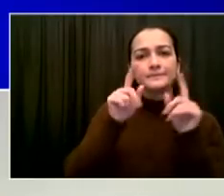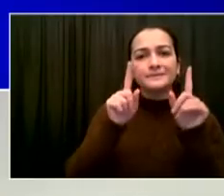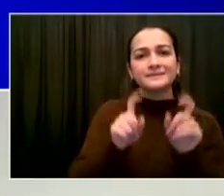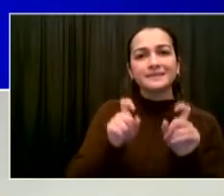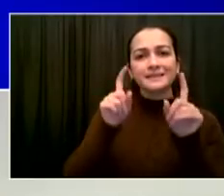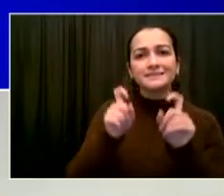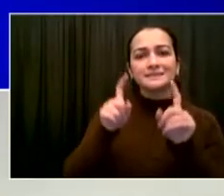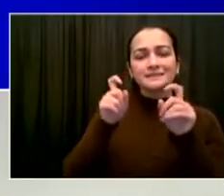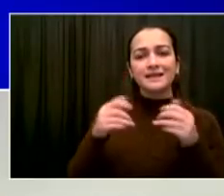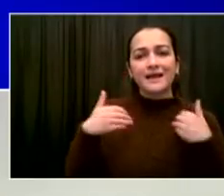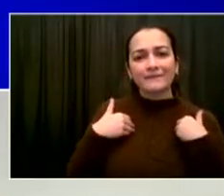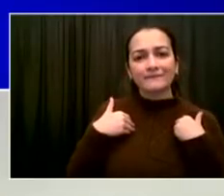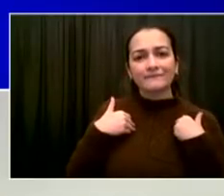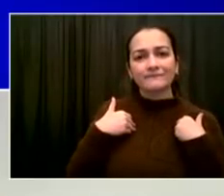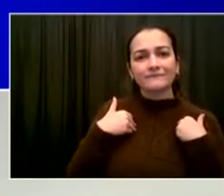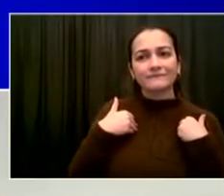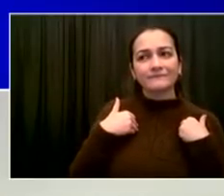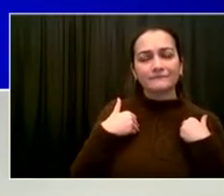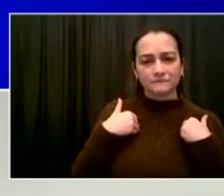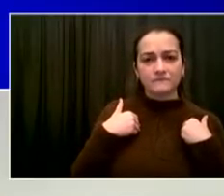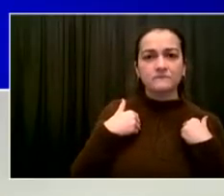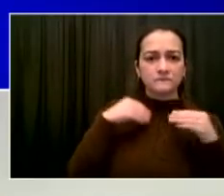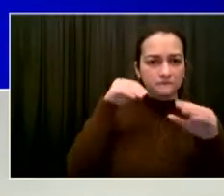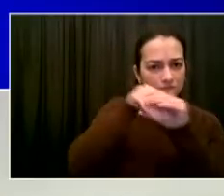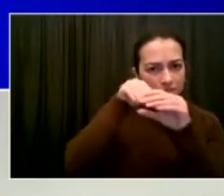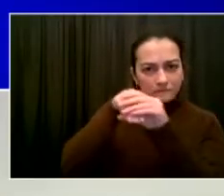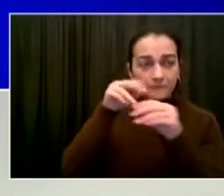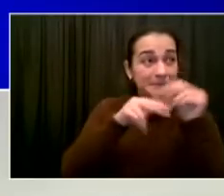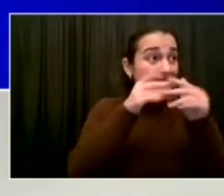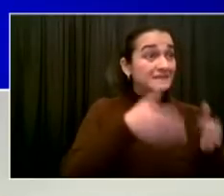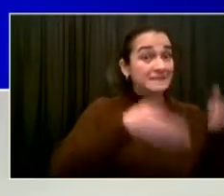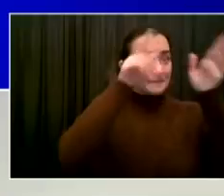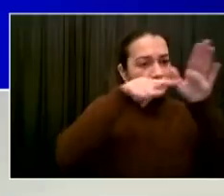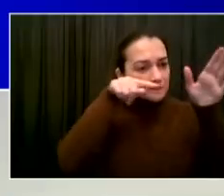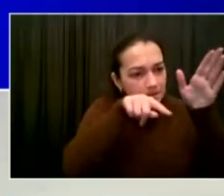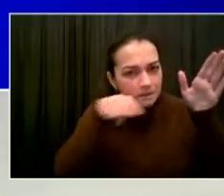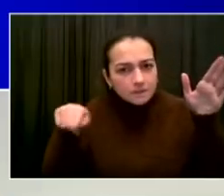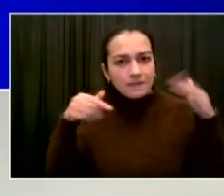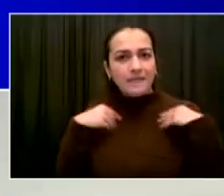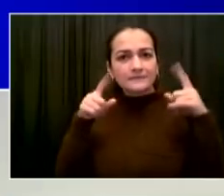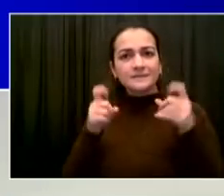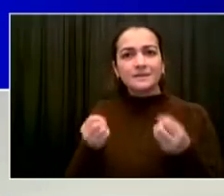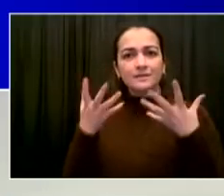and also the overall number of mobile vehicles you have for testing?